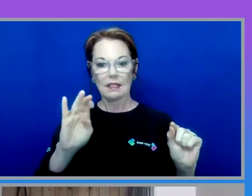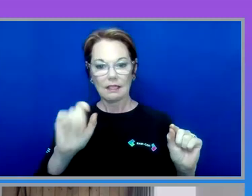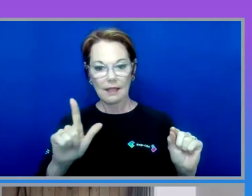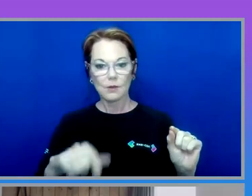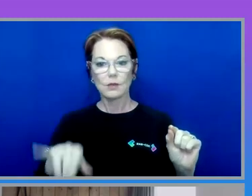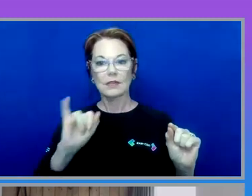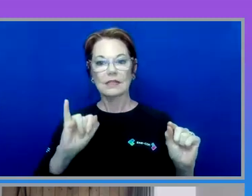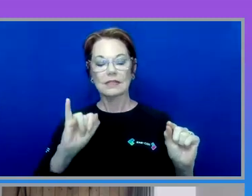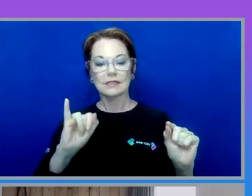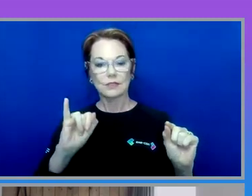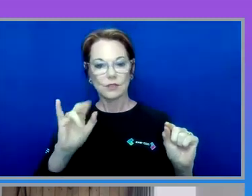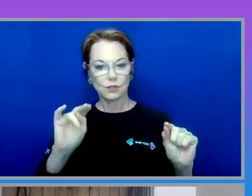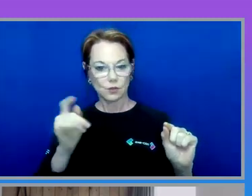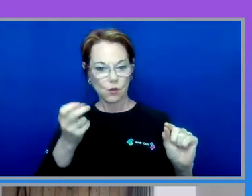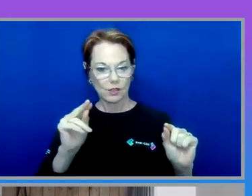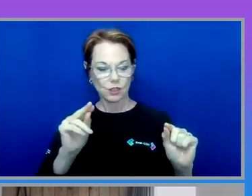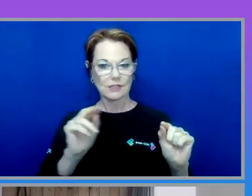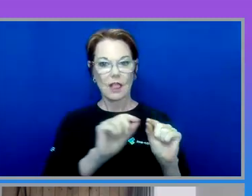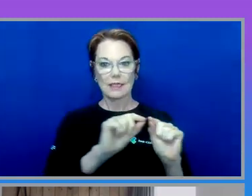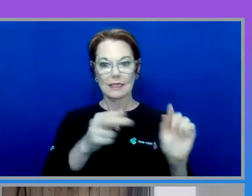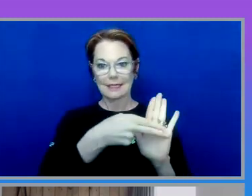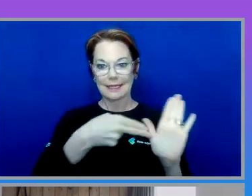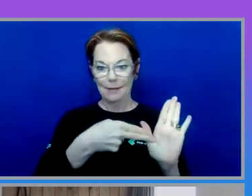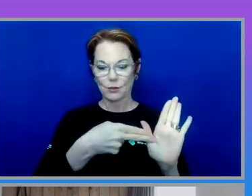talk labels. Here's your label cheat sheet.